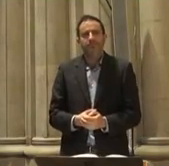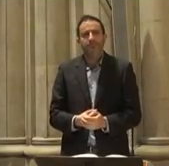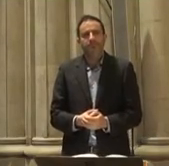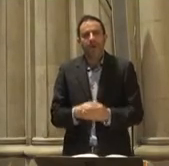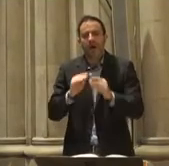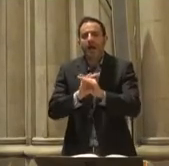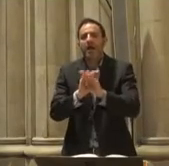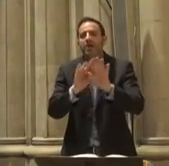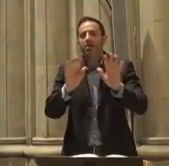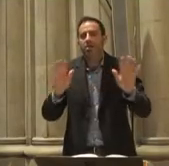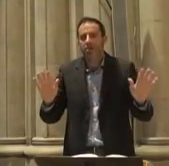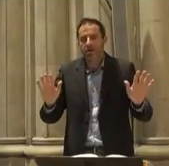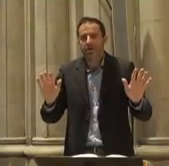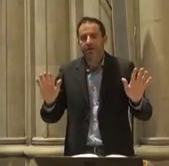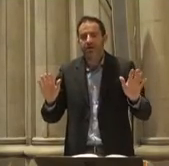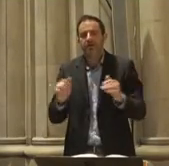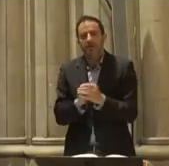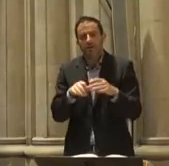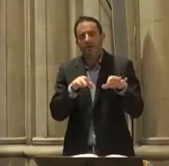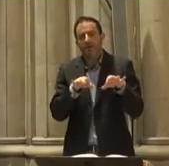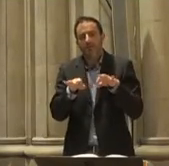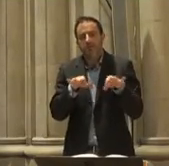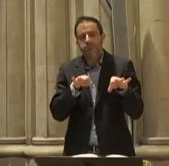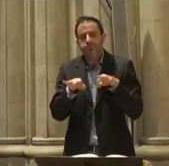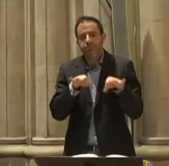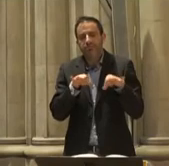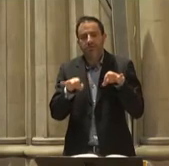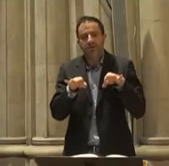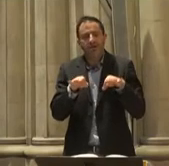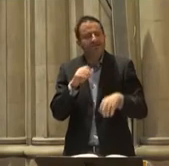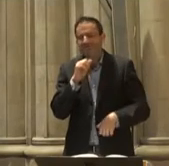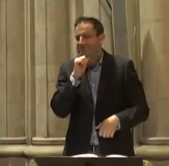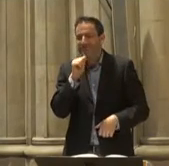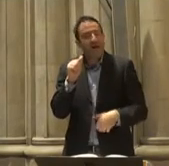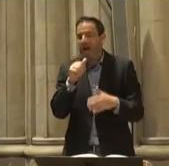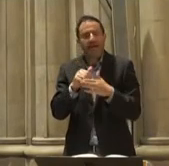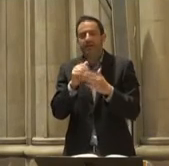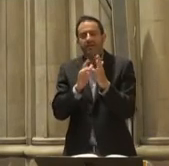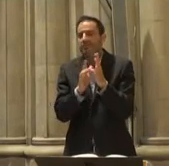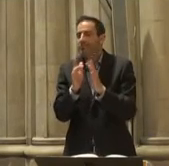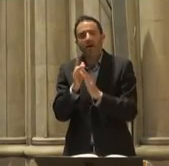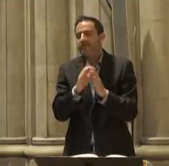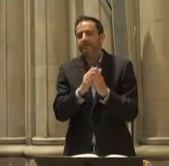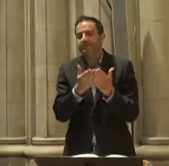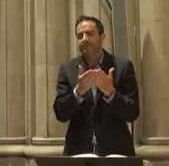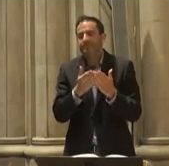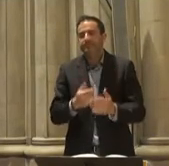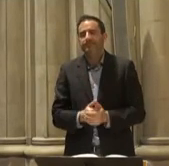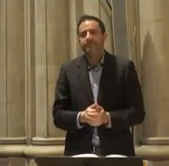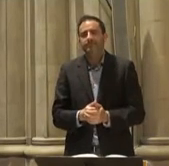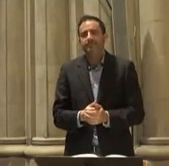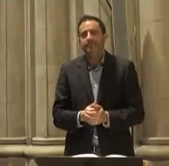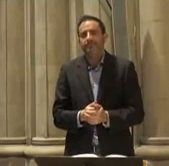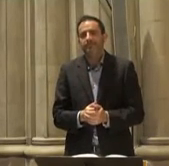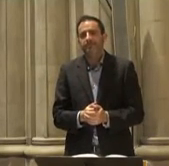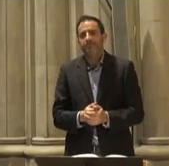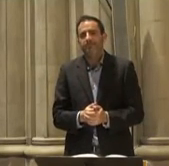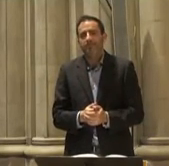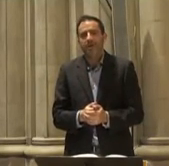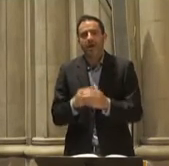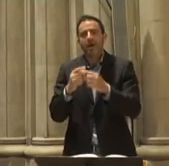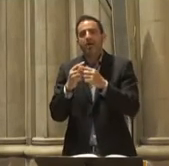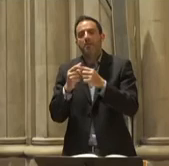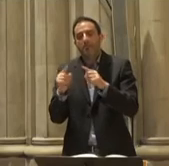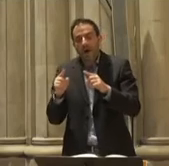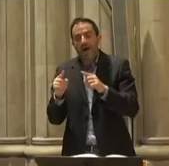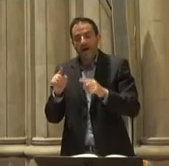A clear and concise scriptural explanation of the idea is not to be found. Instead, the doctrine emerges from